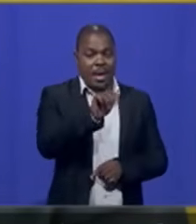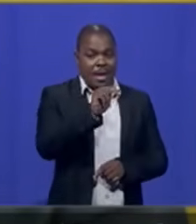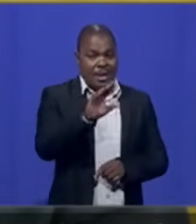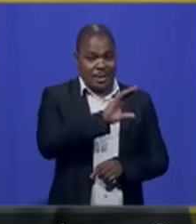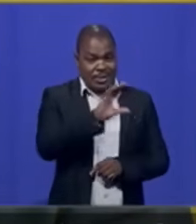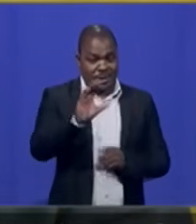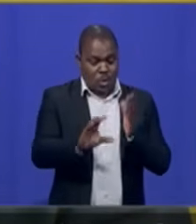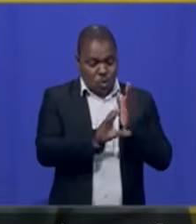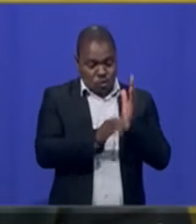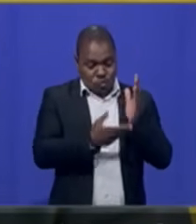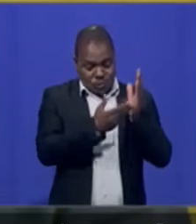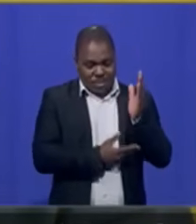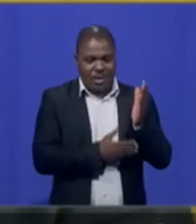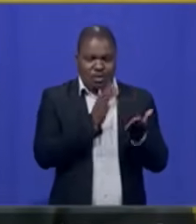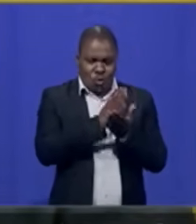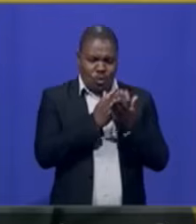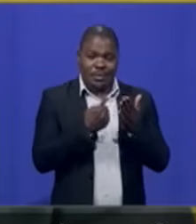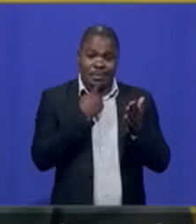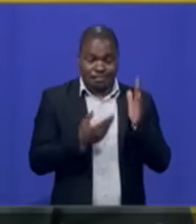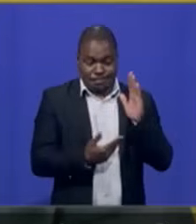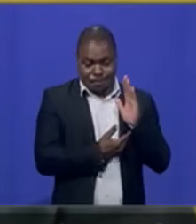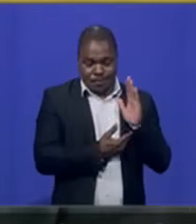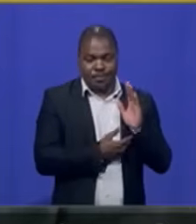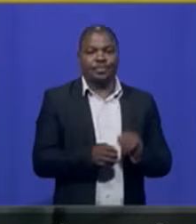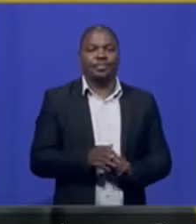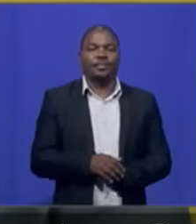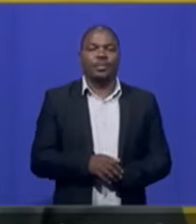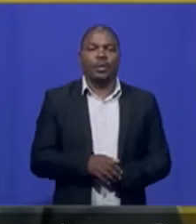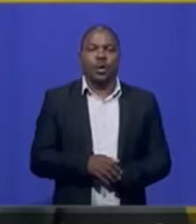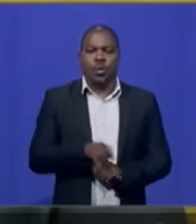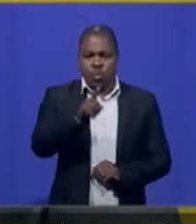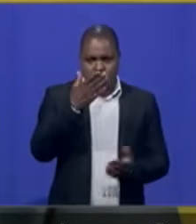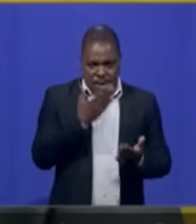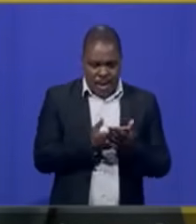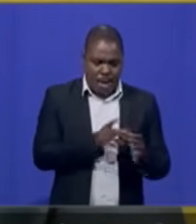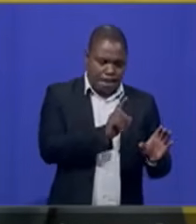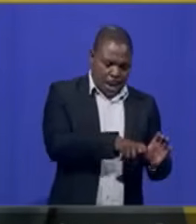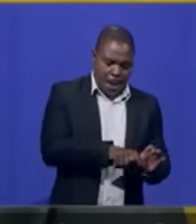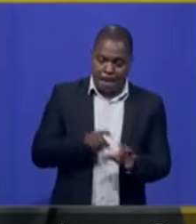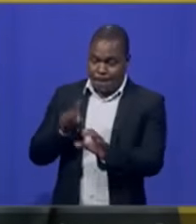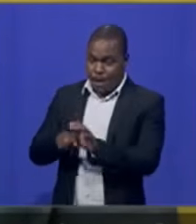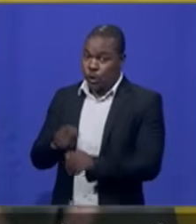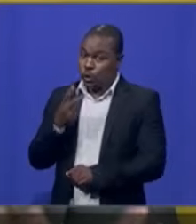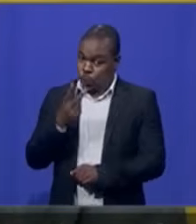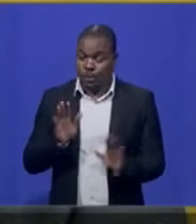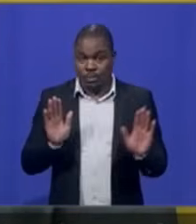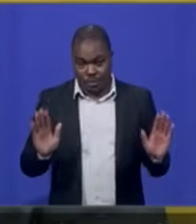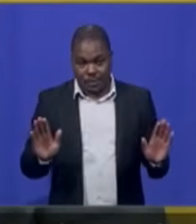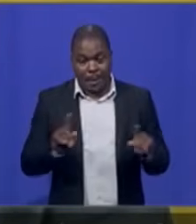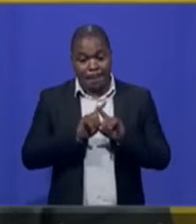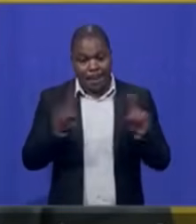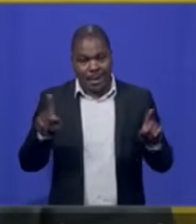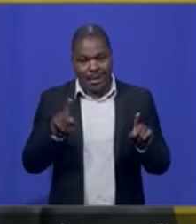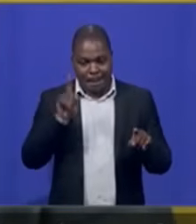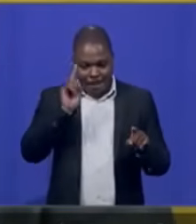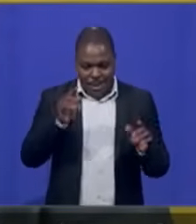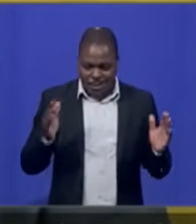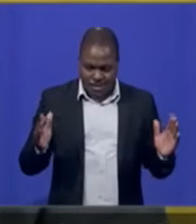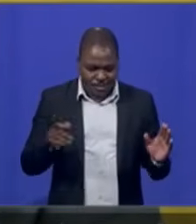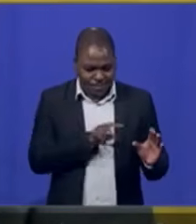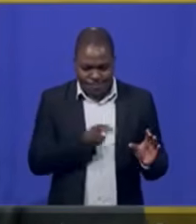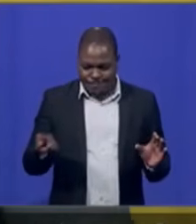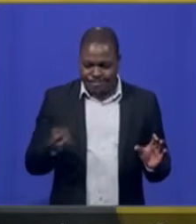also guarantees that you can practice dualism as long as it is within this.